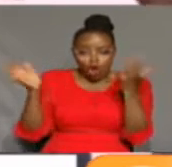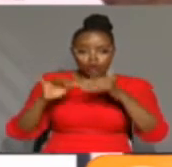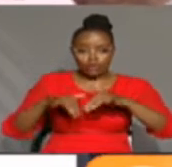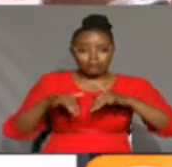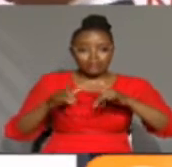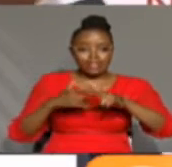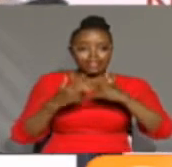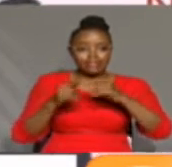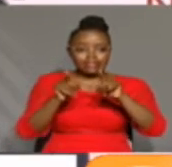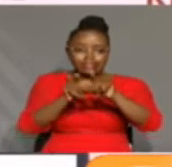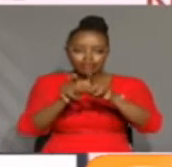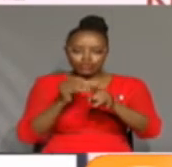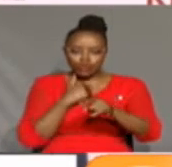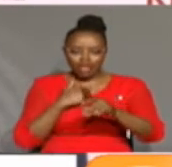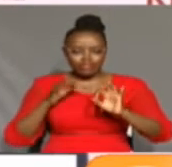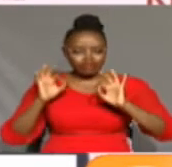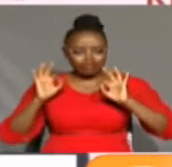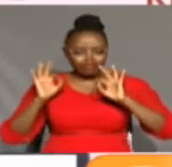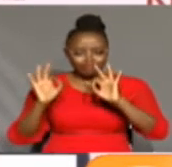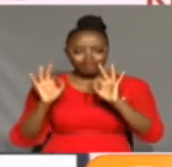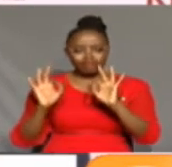want